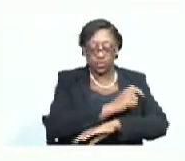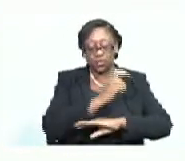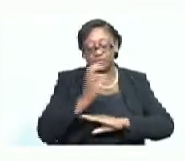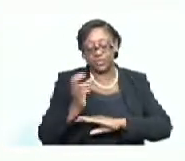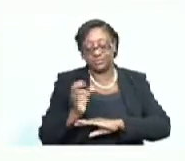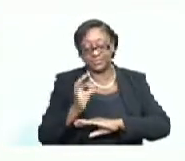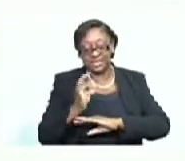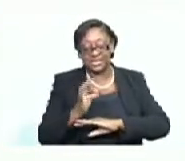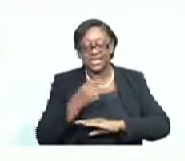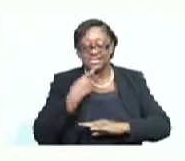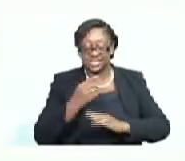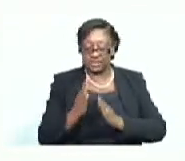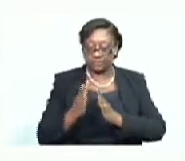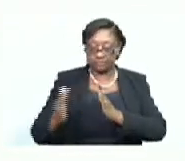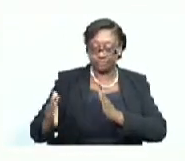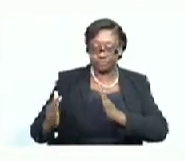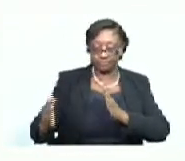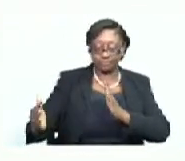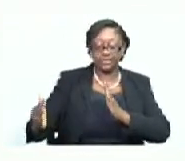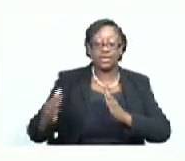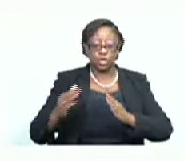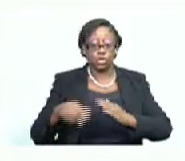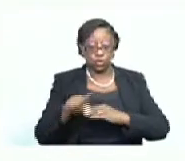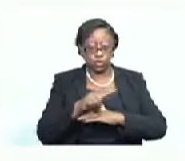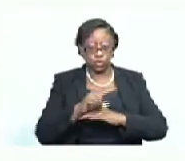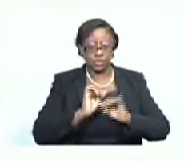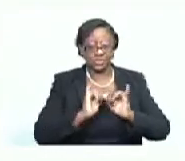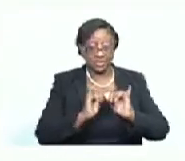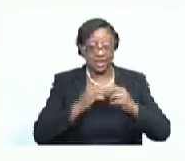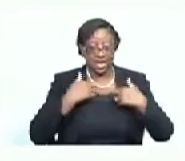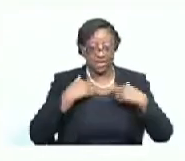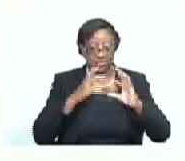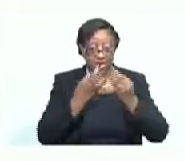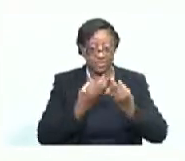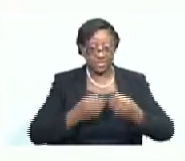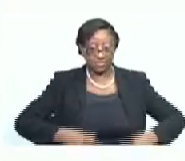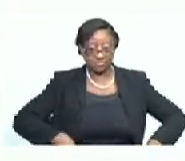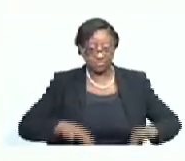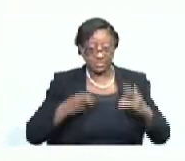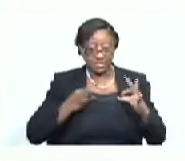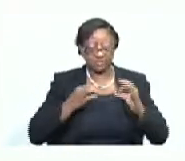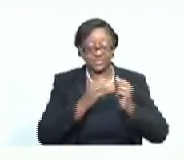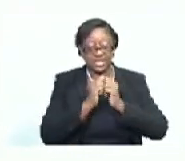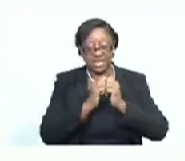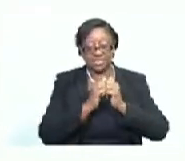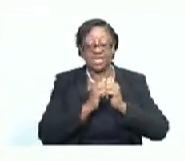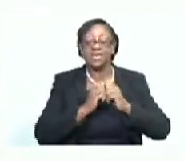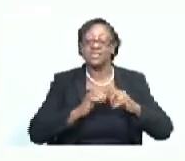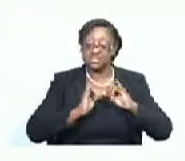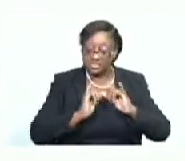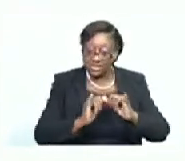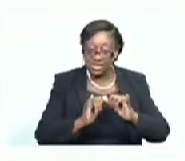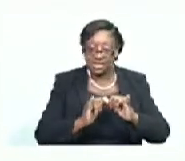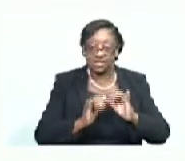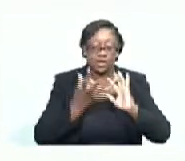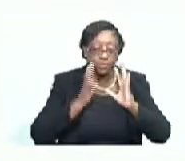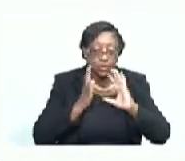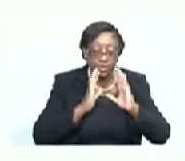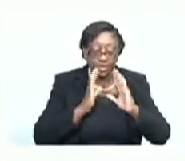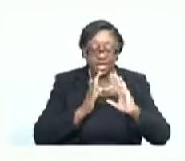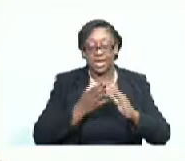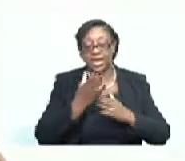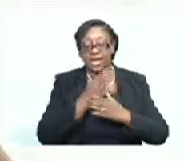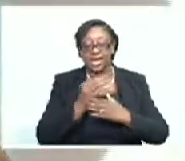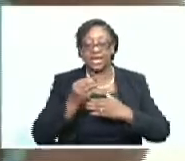to be socially distancing one another, you still have families that live together and they have to be close and they have to communicate with one another and